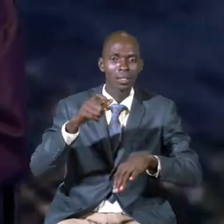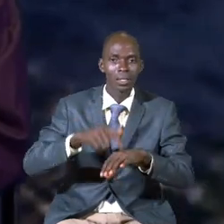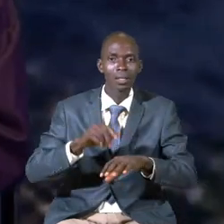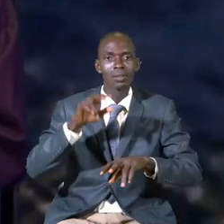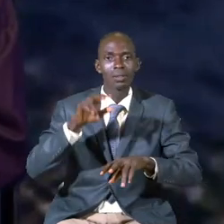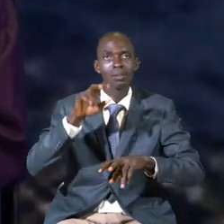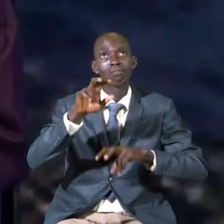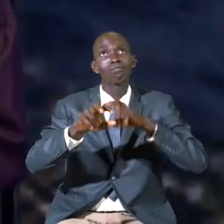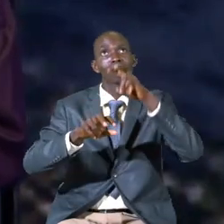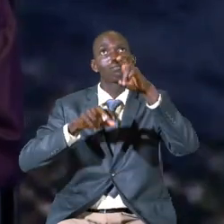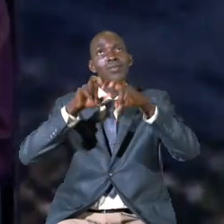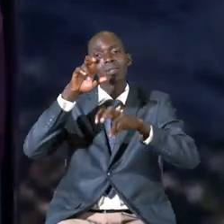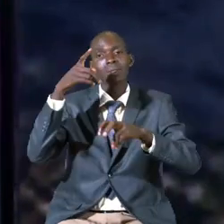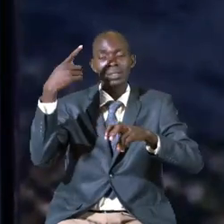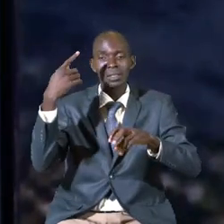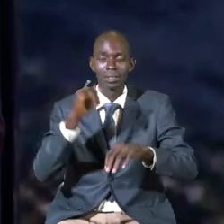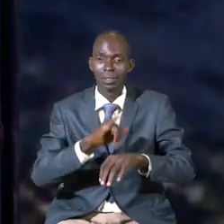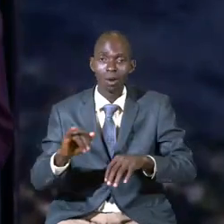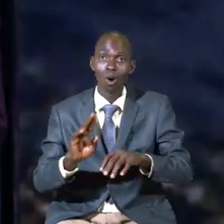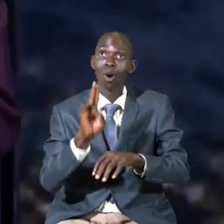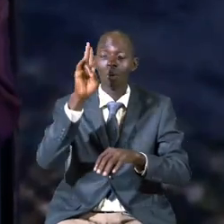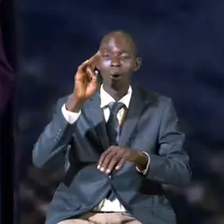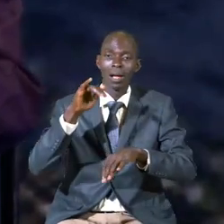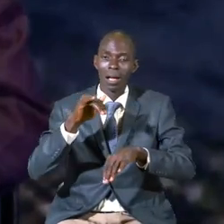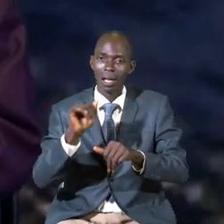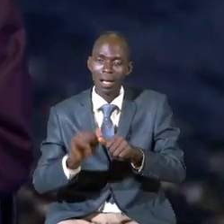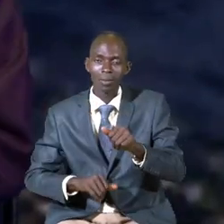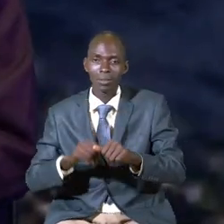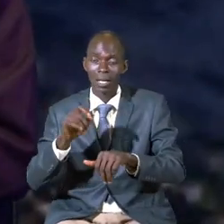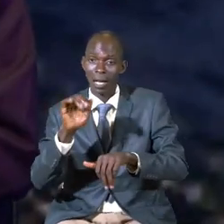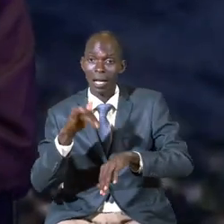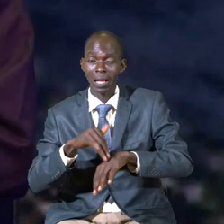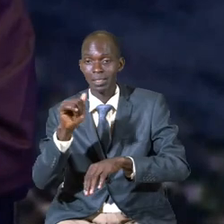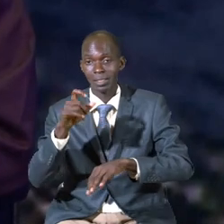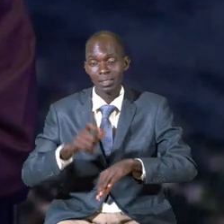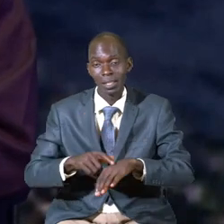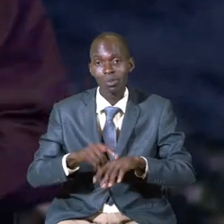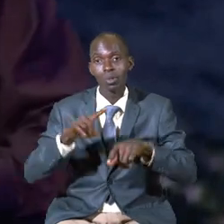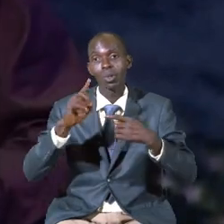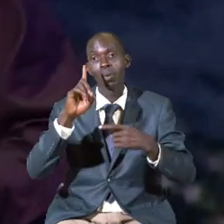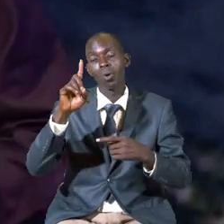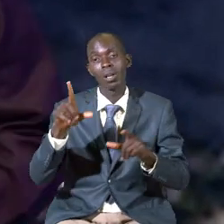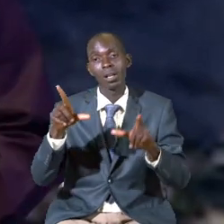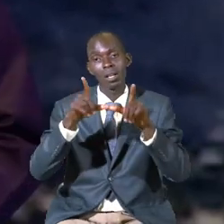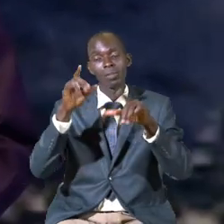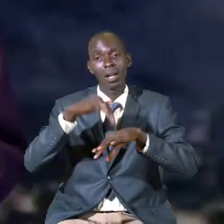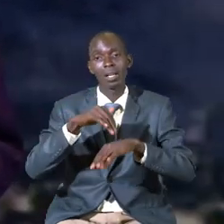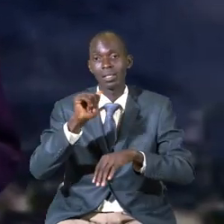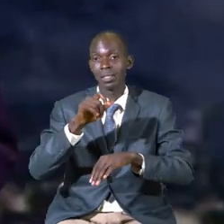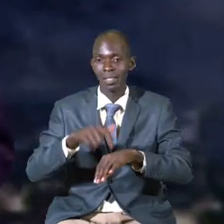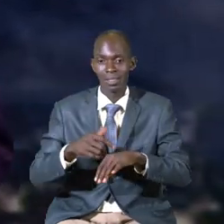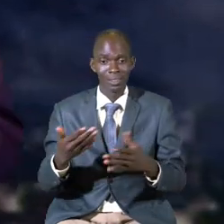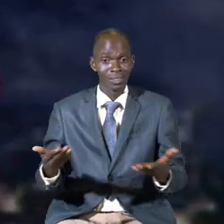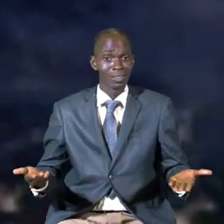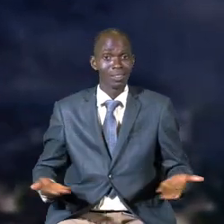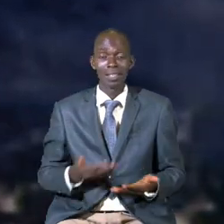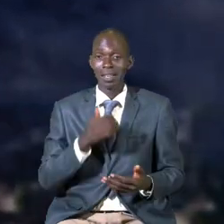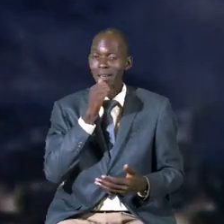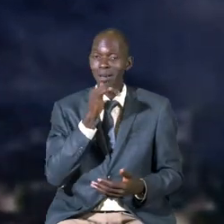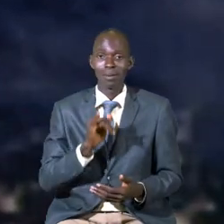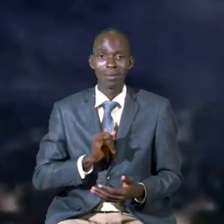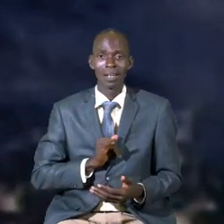one step at a time going up one level at a time and here i am and i'm